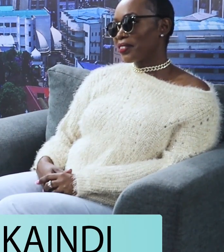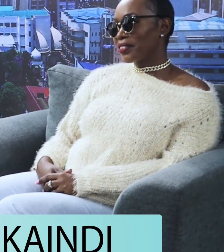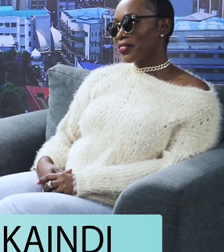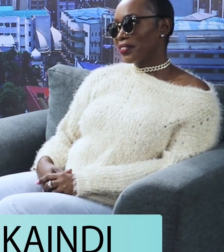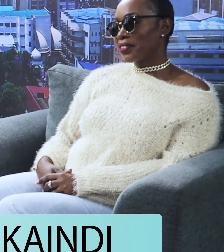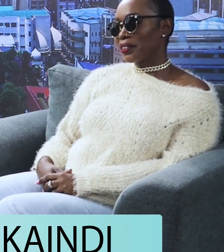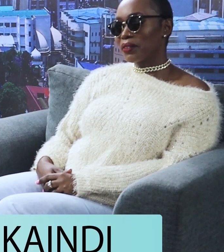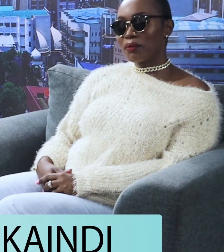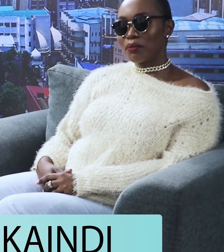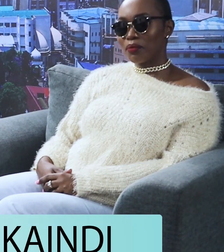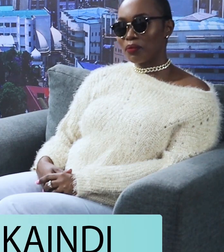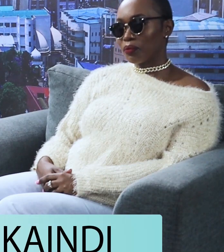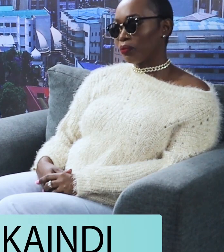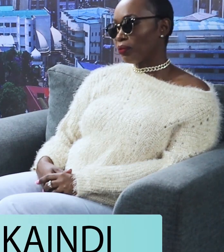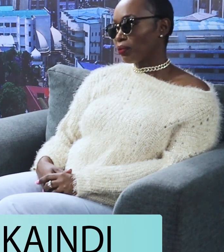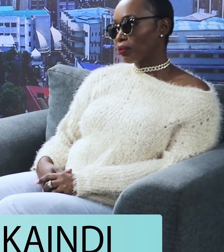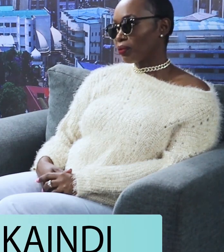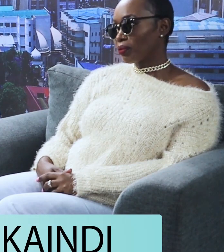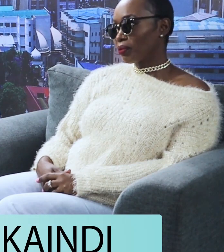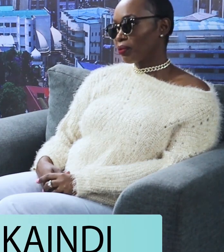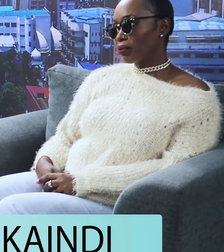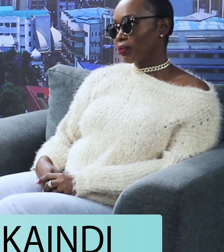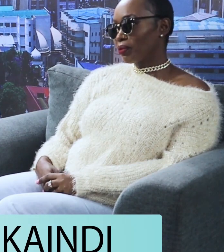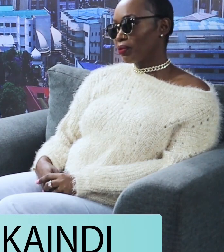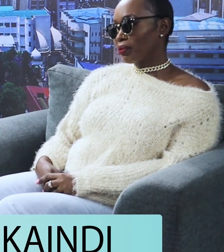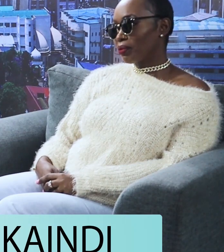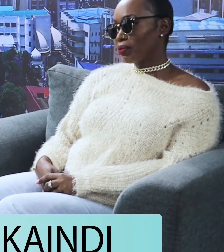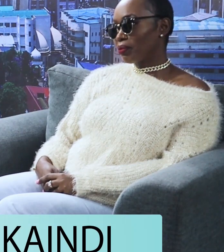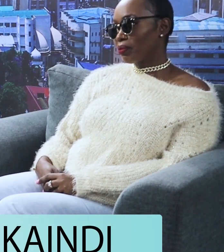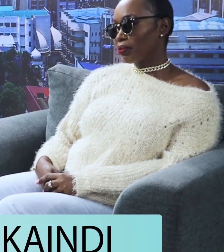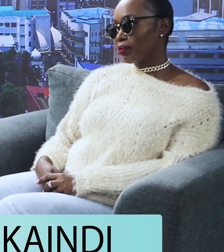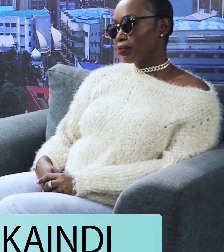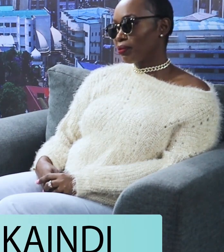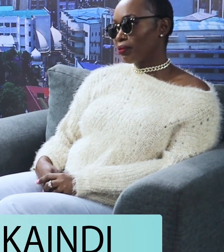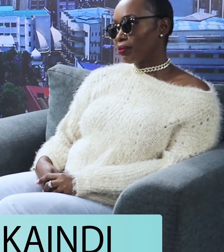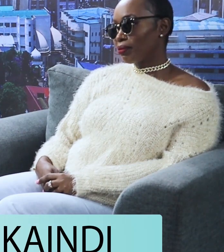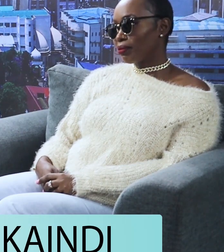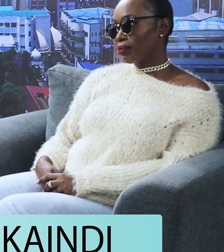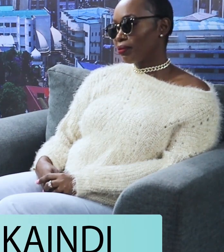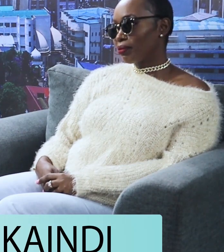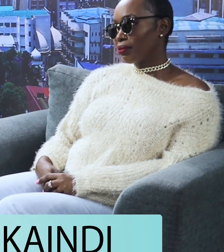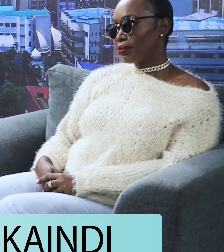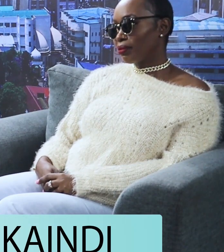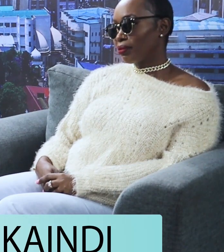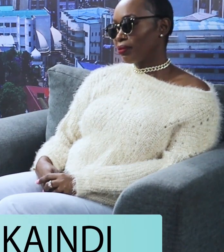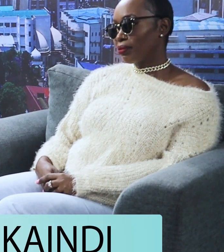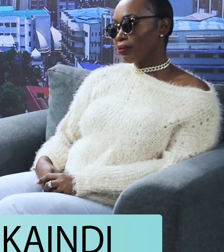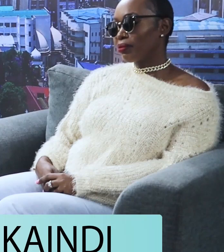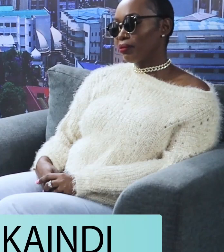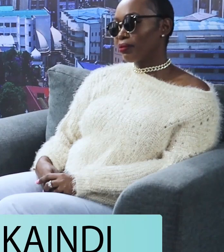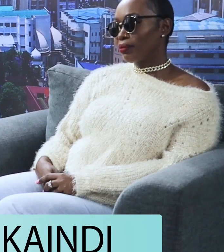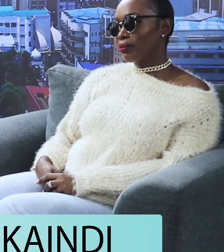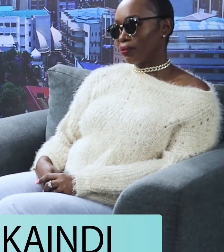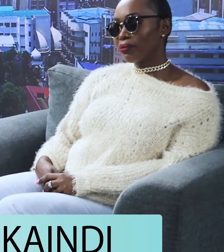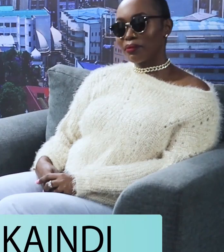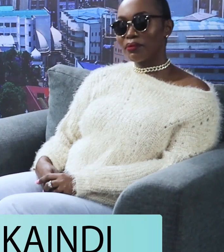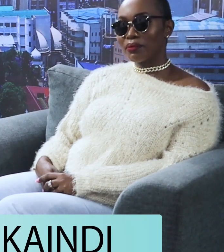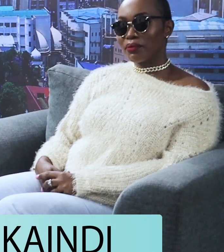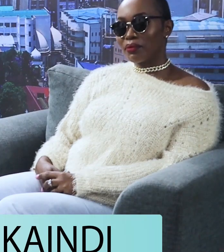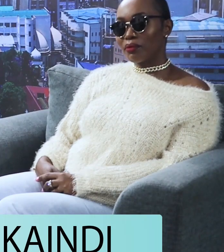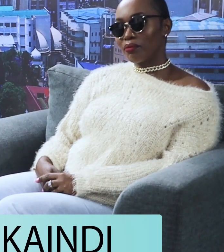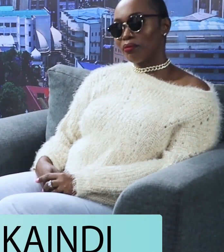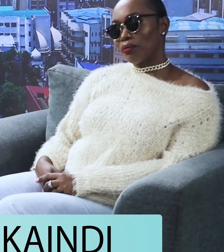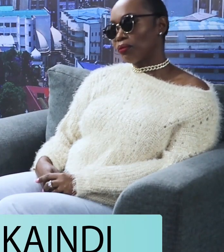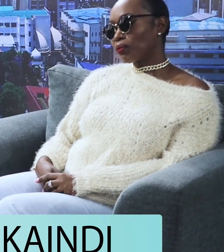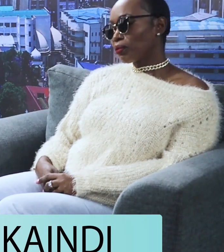for coming here at Science TV. Maybe you can tell us about yourself, your name, who you are,